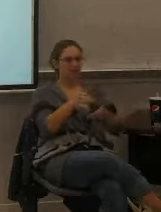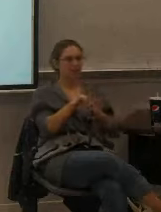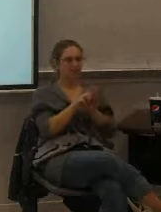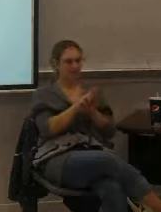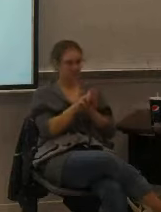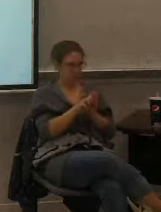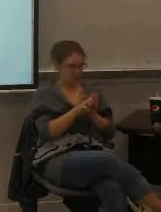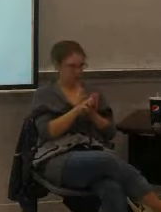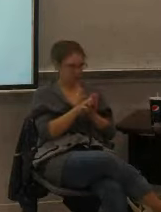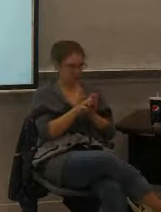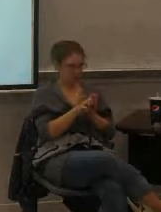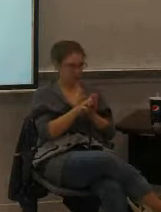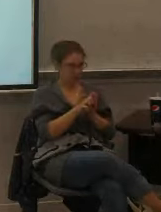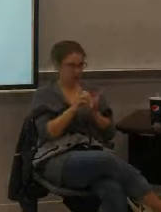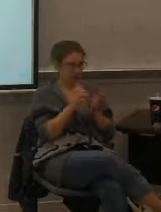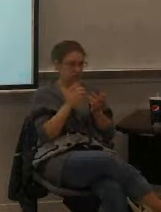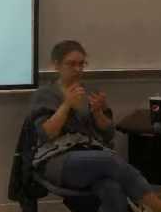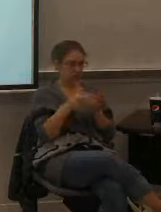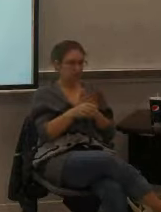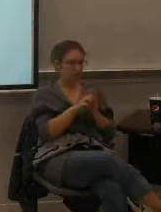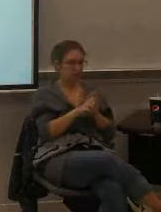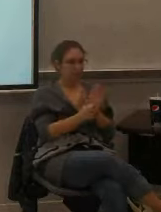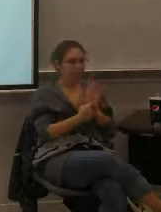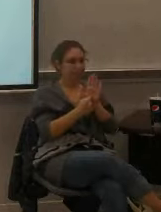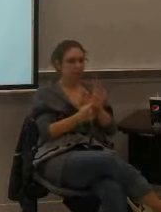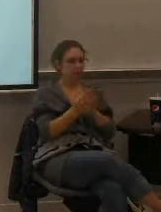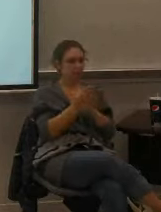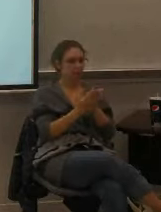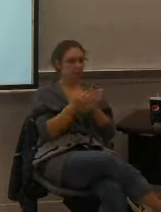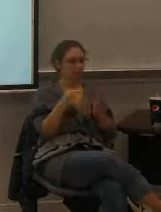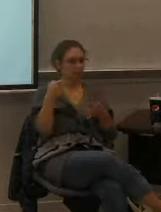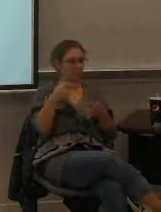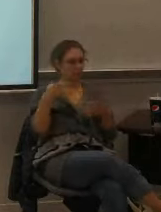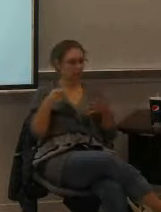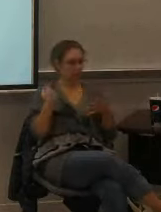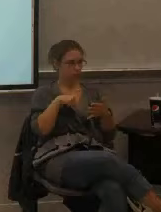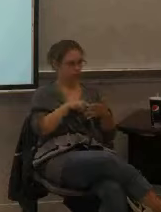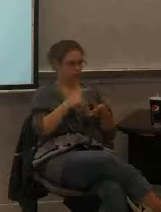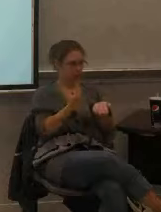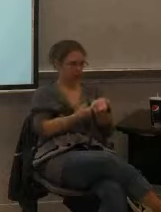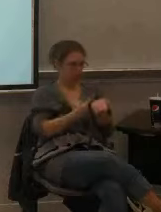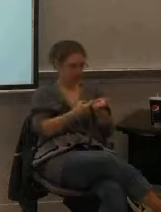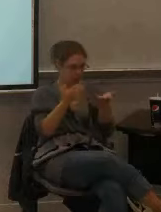examples that illustrate some of the points we've talked about.